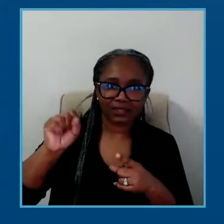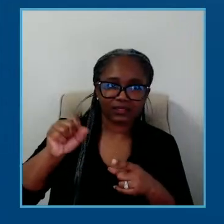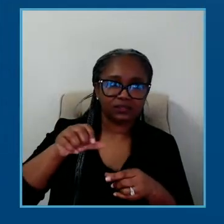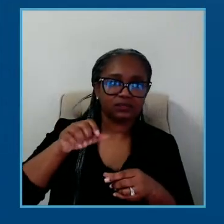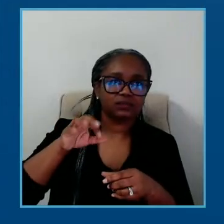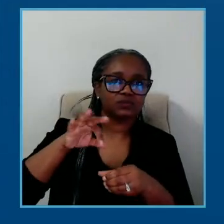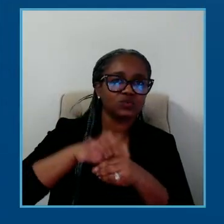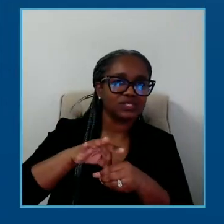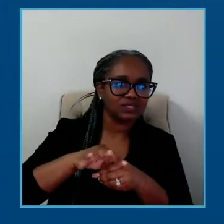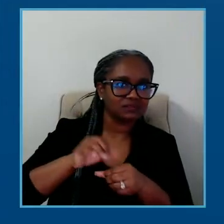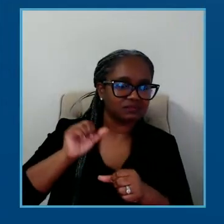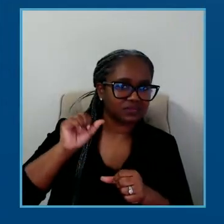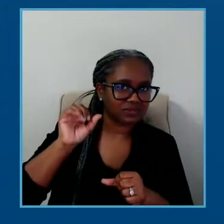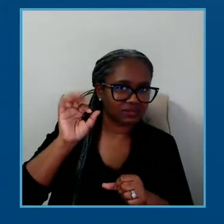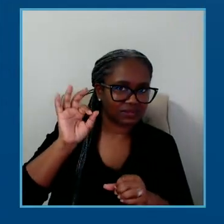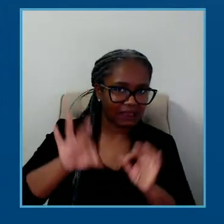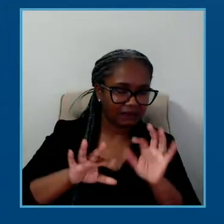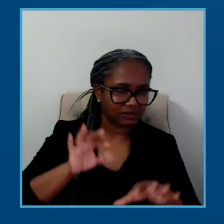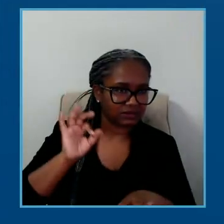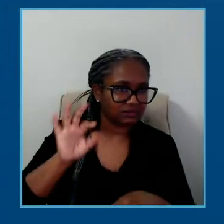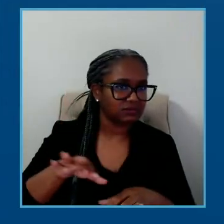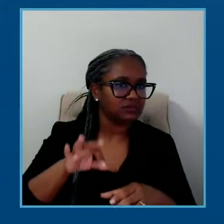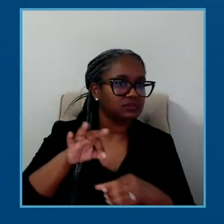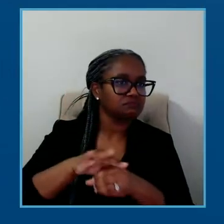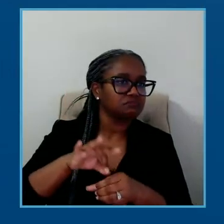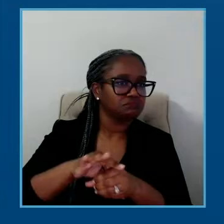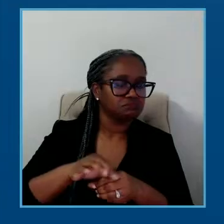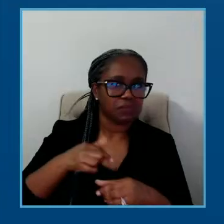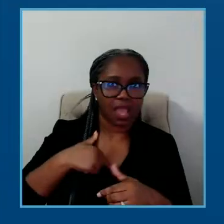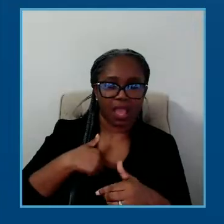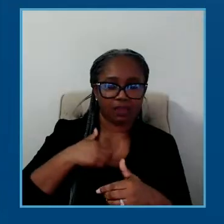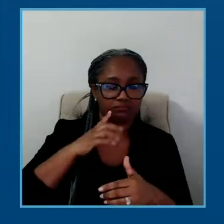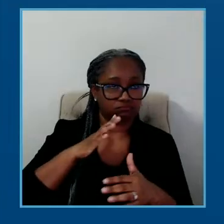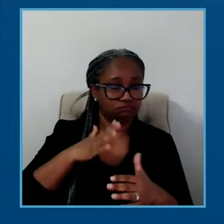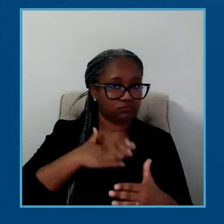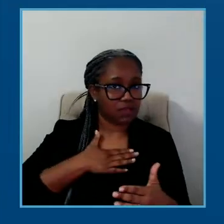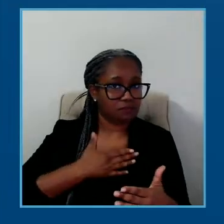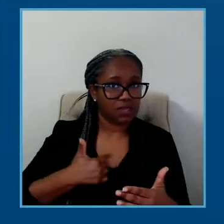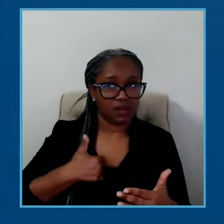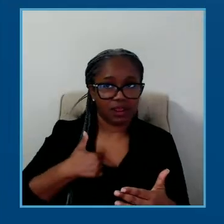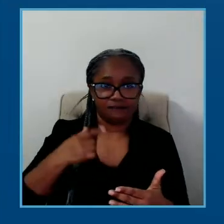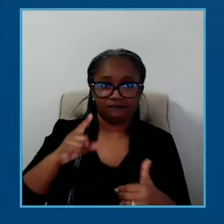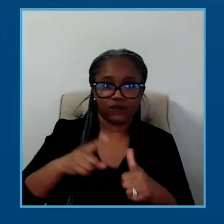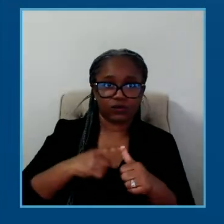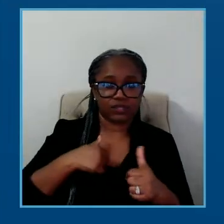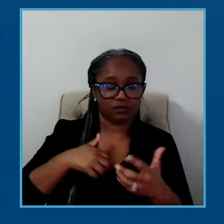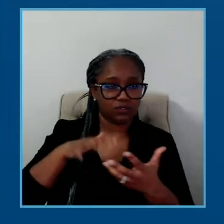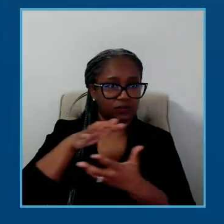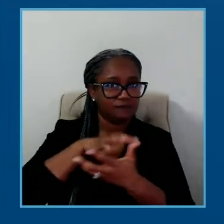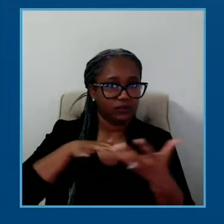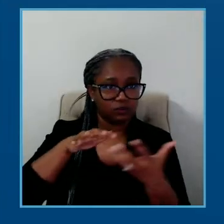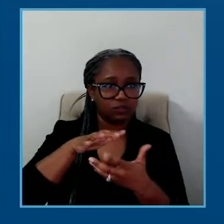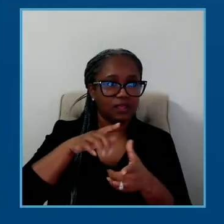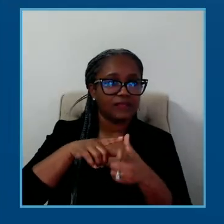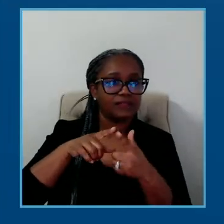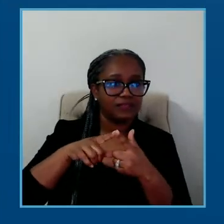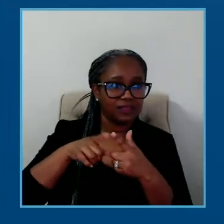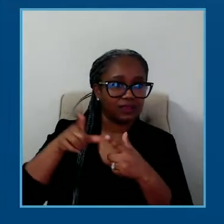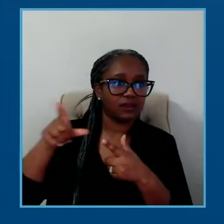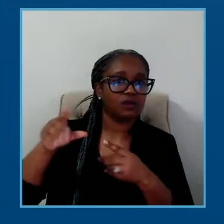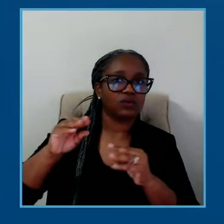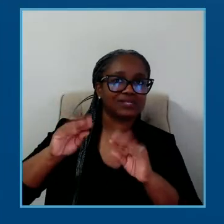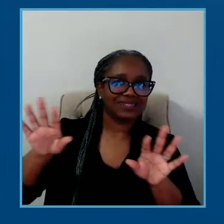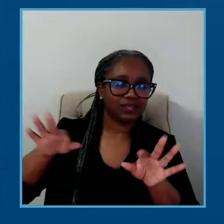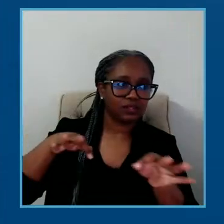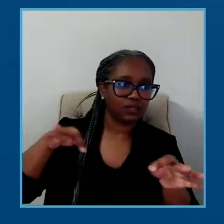confused, but once he further explained what was going on, then it was very clear what we had to do. For me, it comes